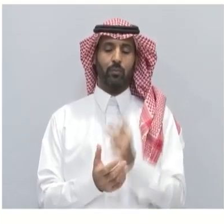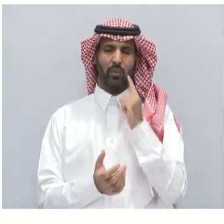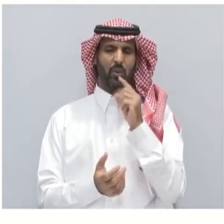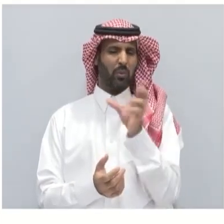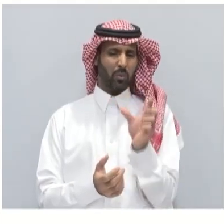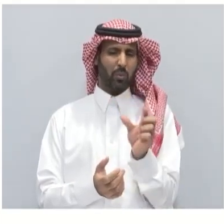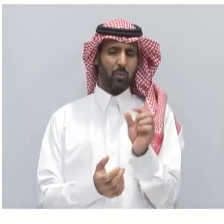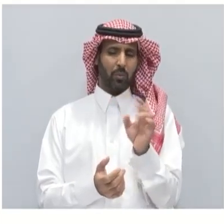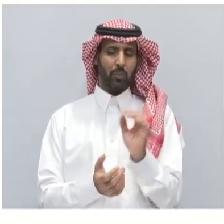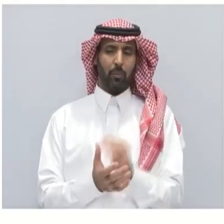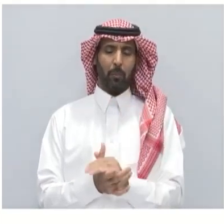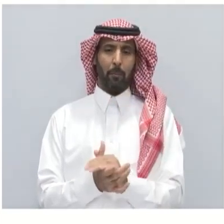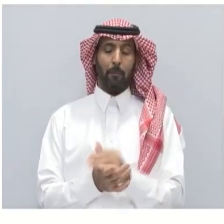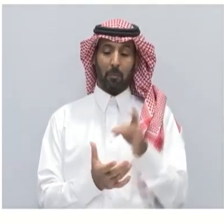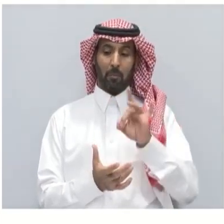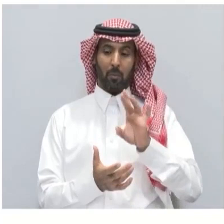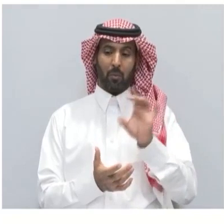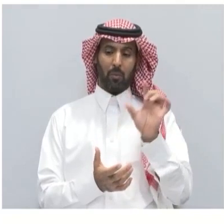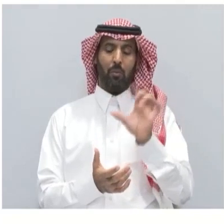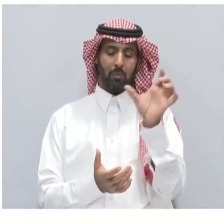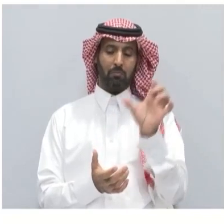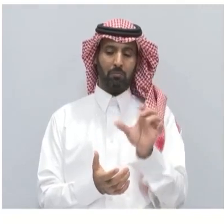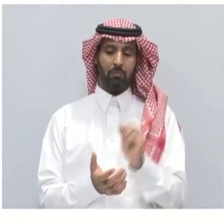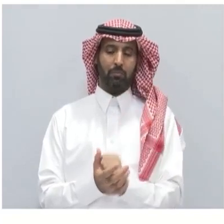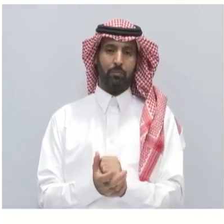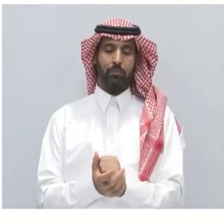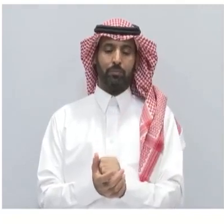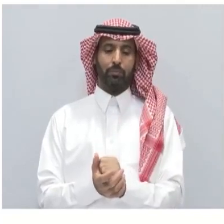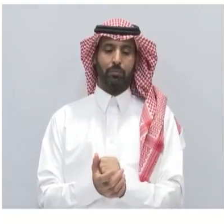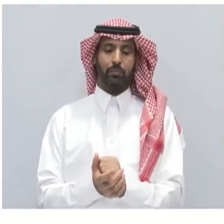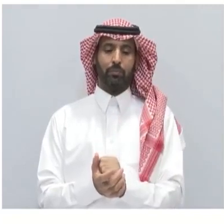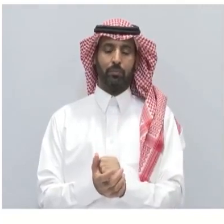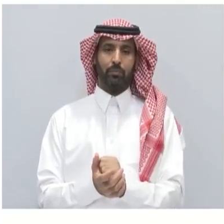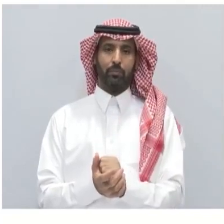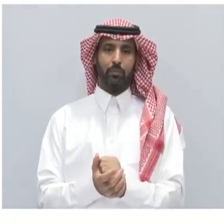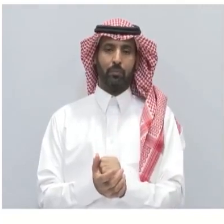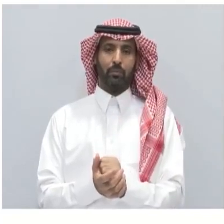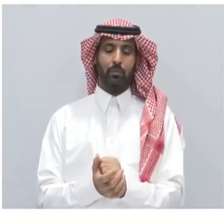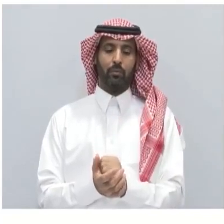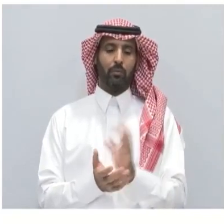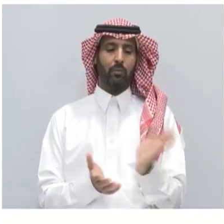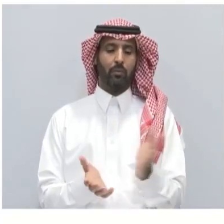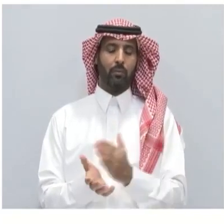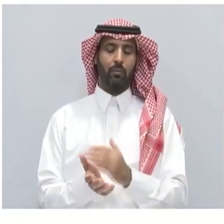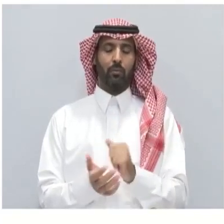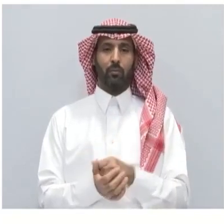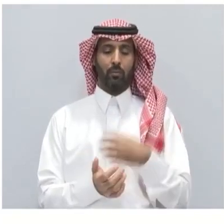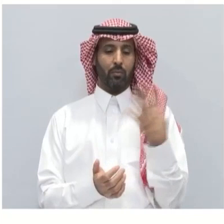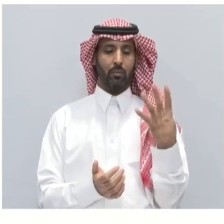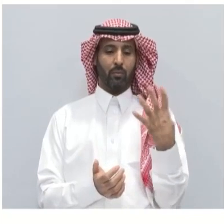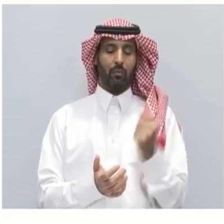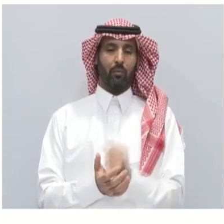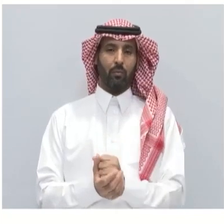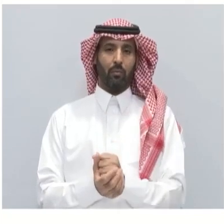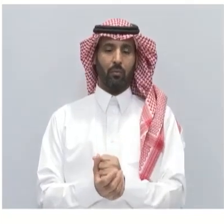a few letters, or you can just write the word info, I-N-F-O. What about number four?